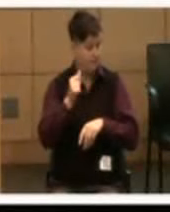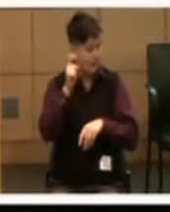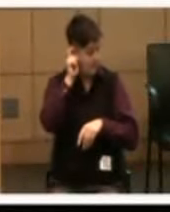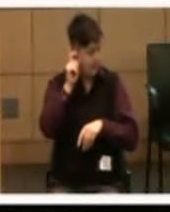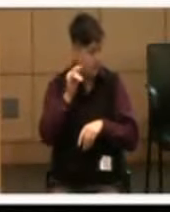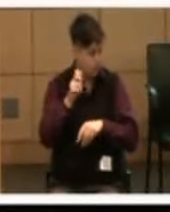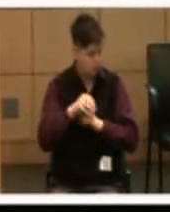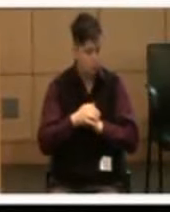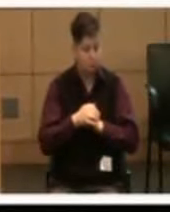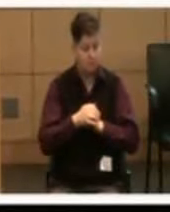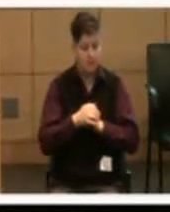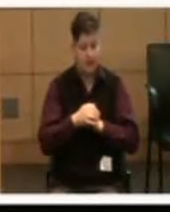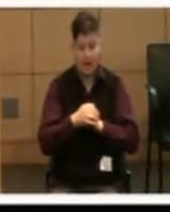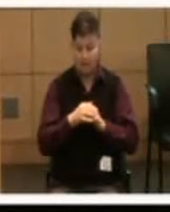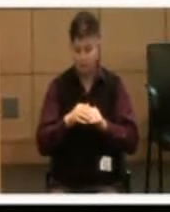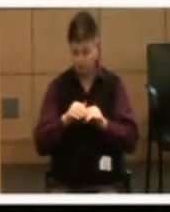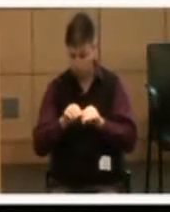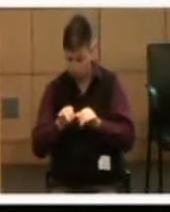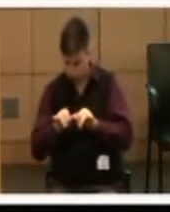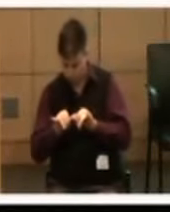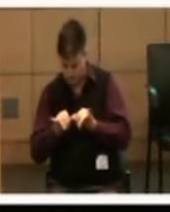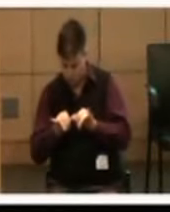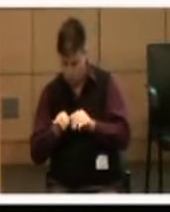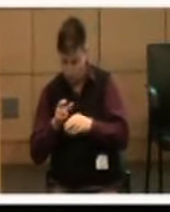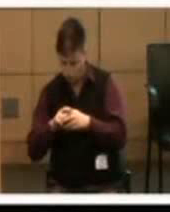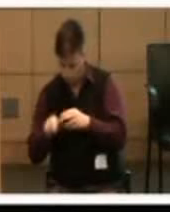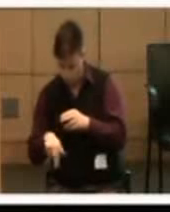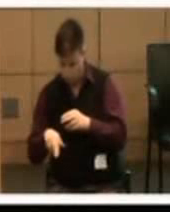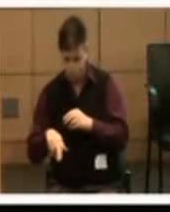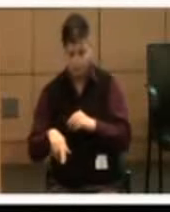who have unilateral hearing loss, or UHL,